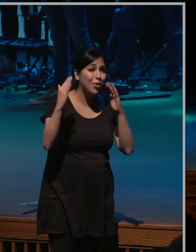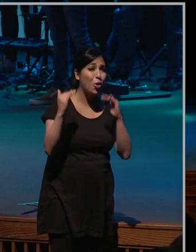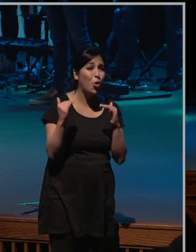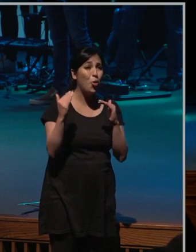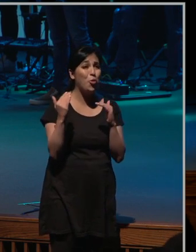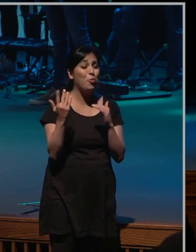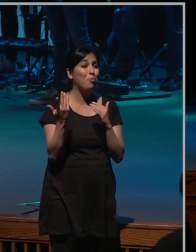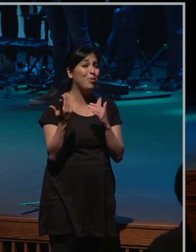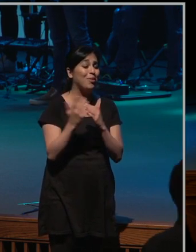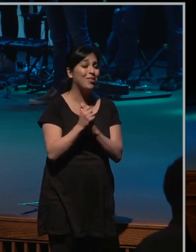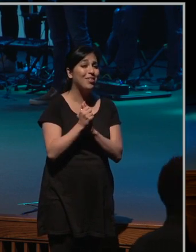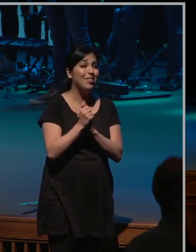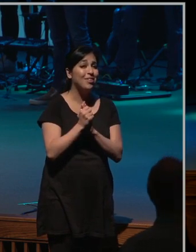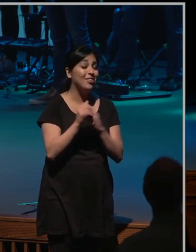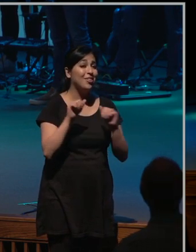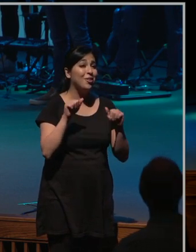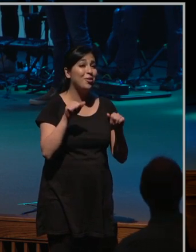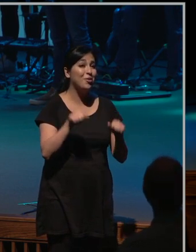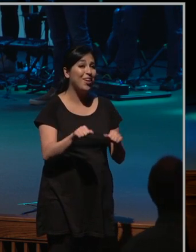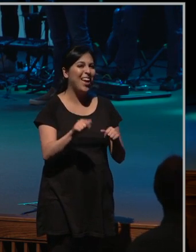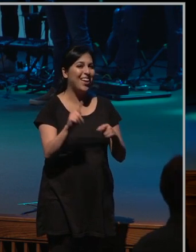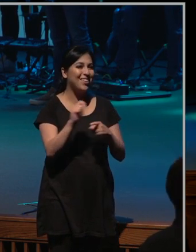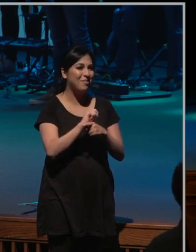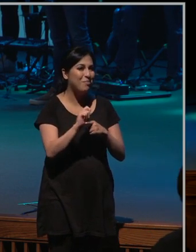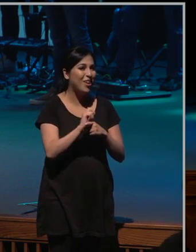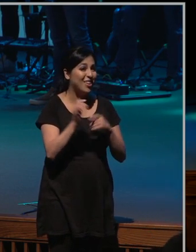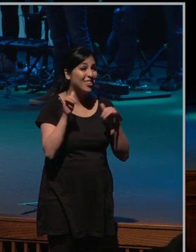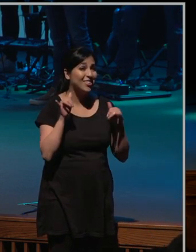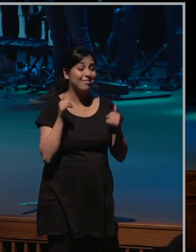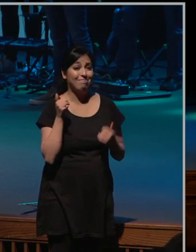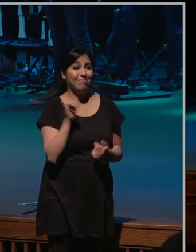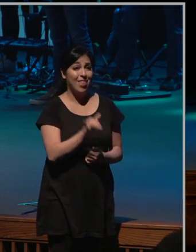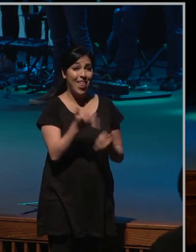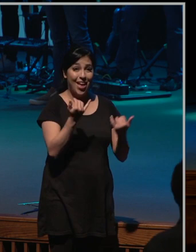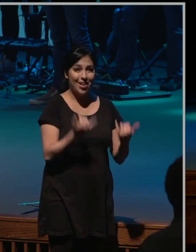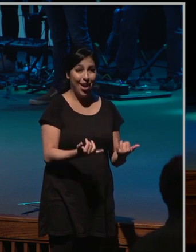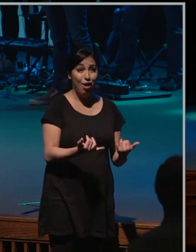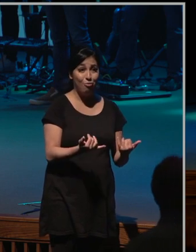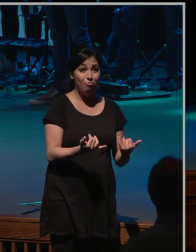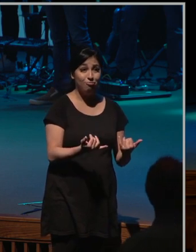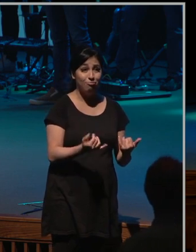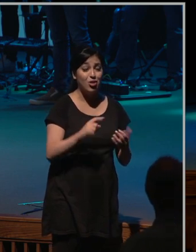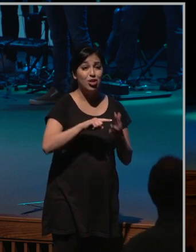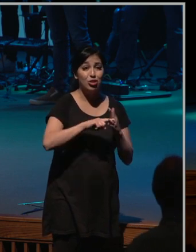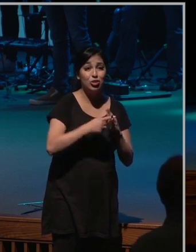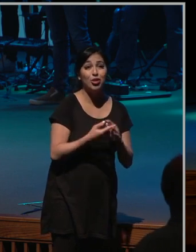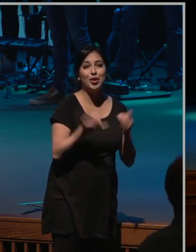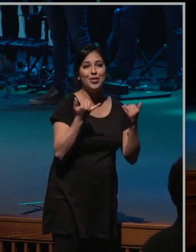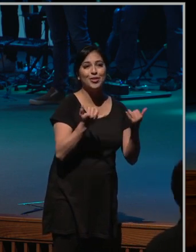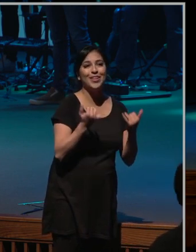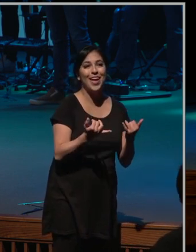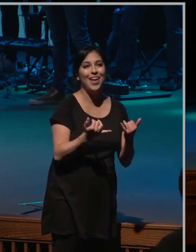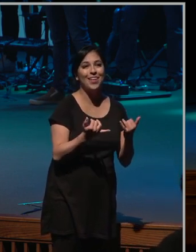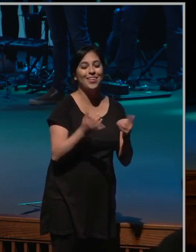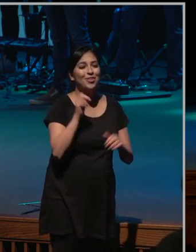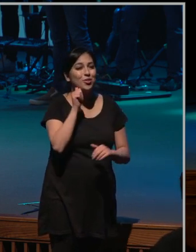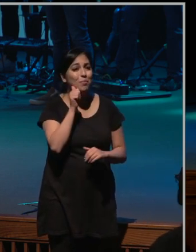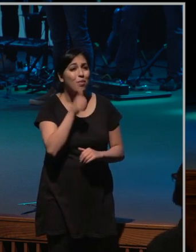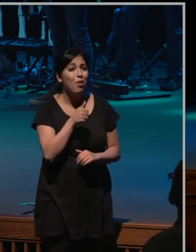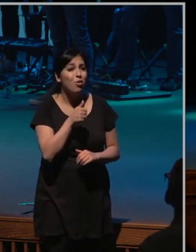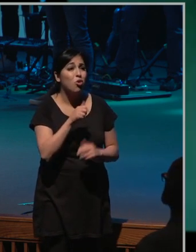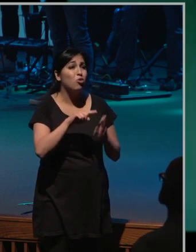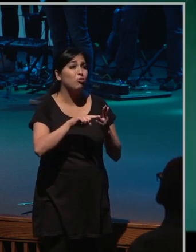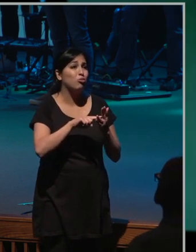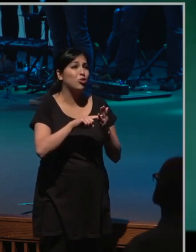We can live that out starting now. We can live that out today, tomorrow. Begin to make those